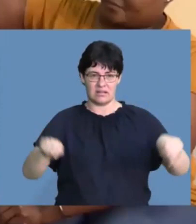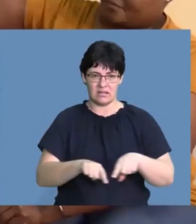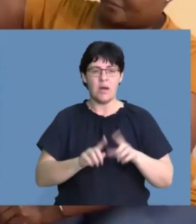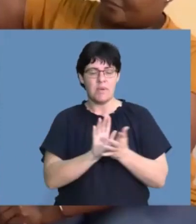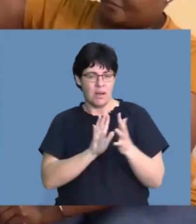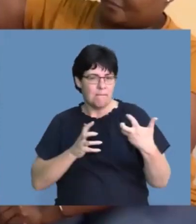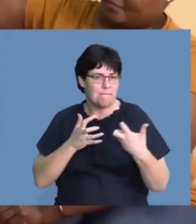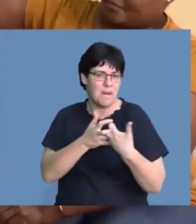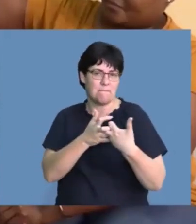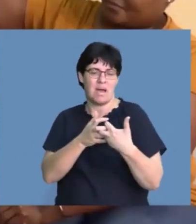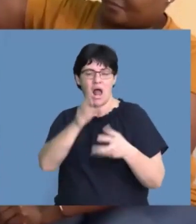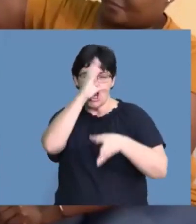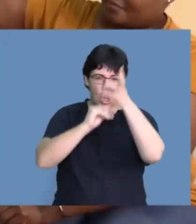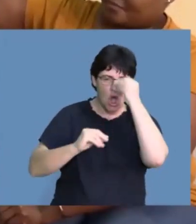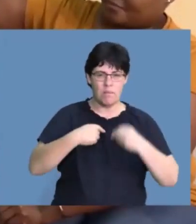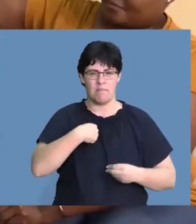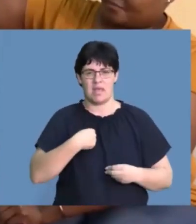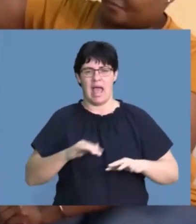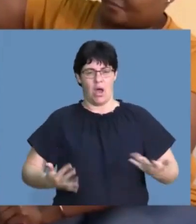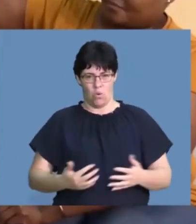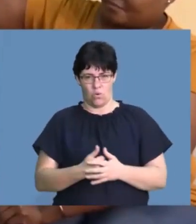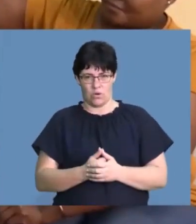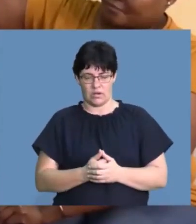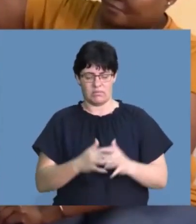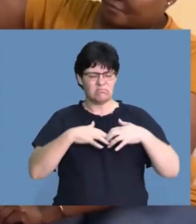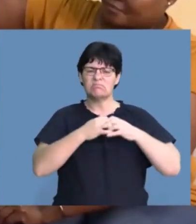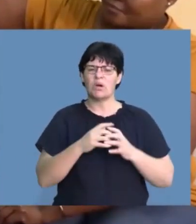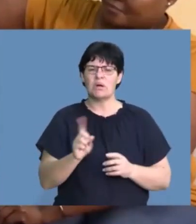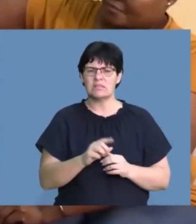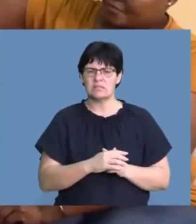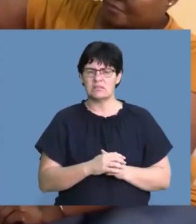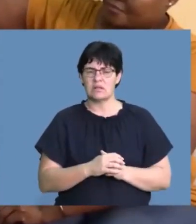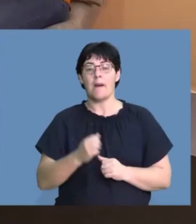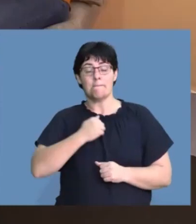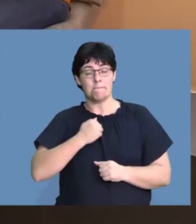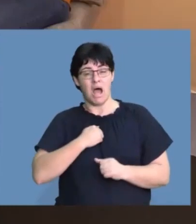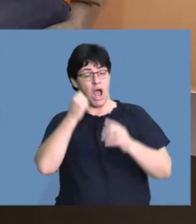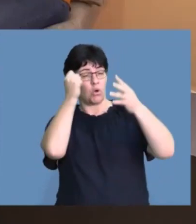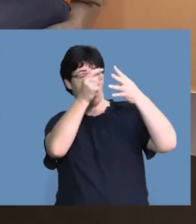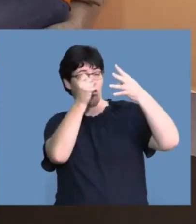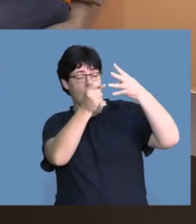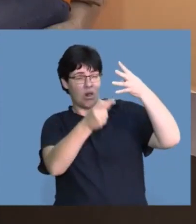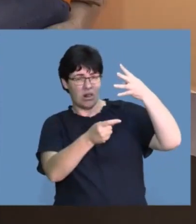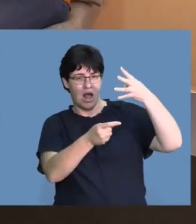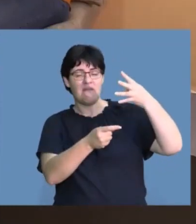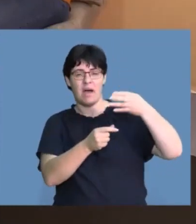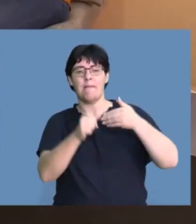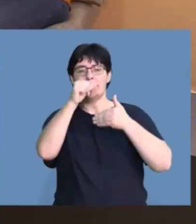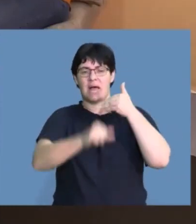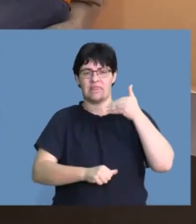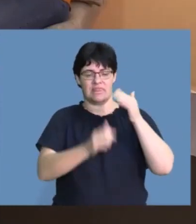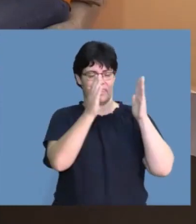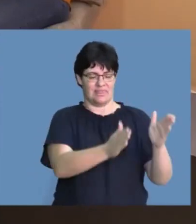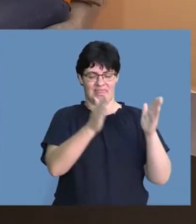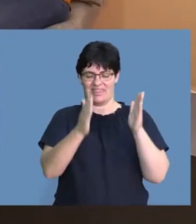board that suits my learning style the best. So, what I've done is I've put all of my goals in a monthly